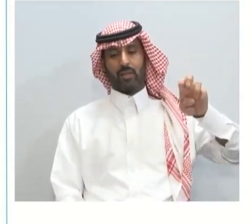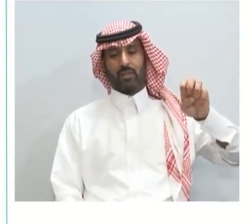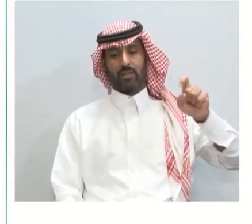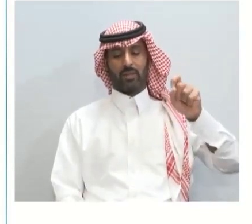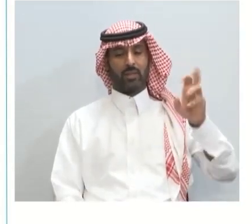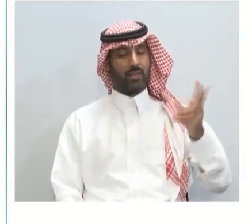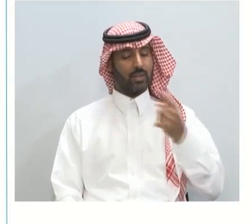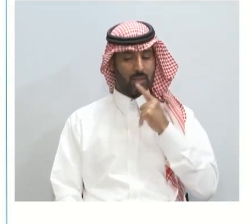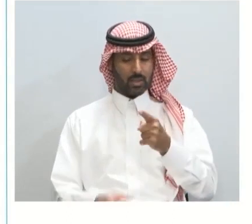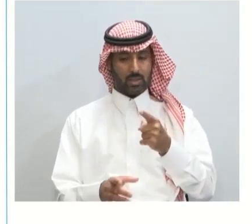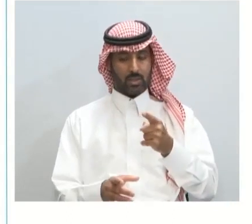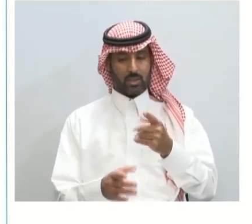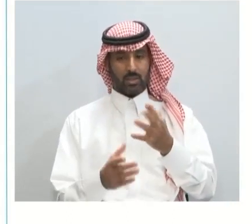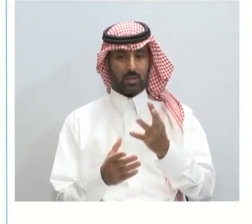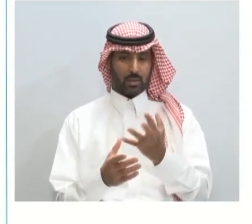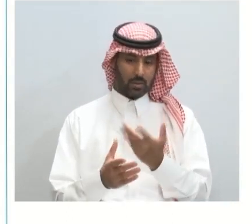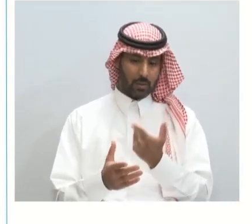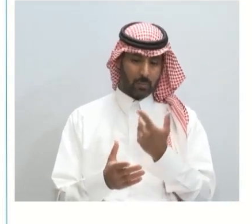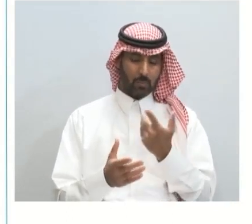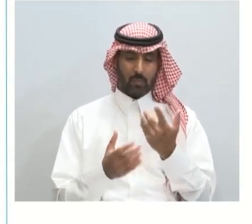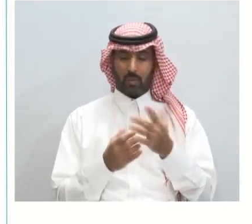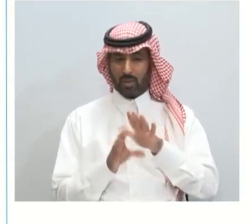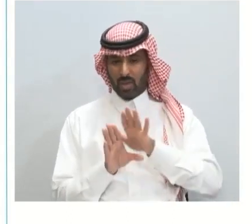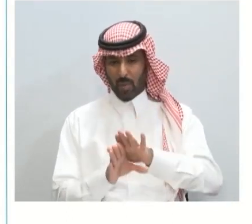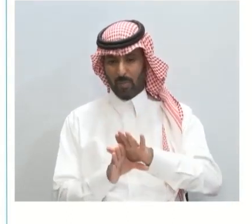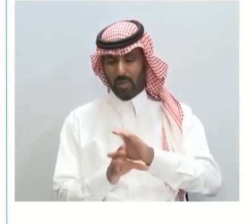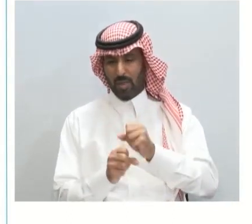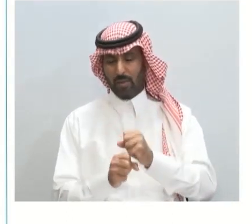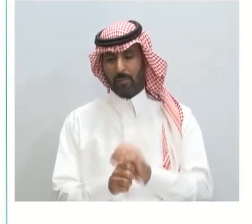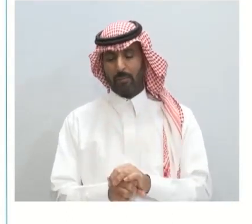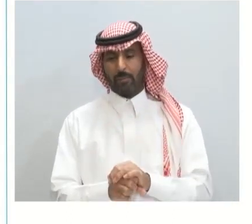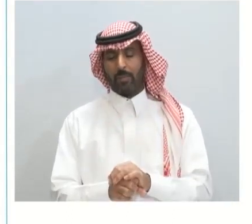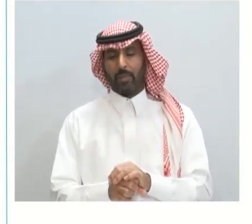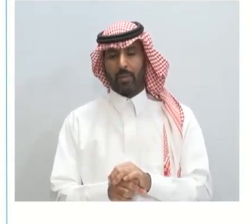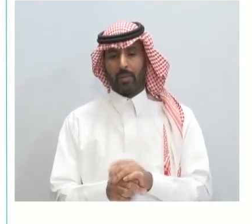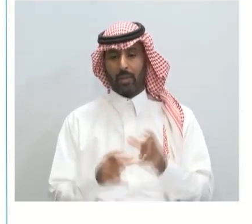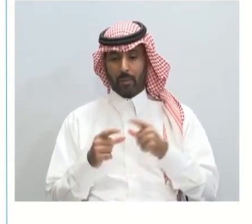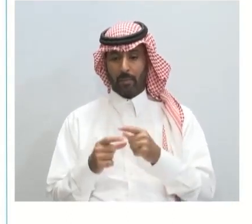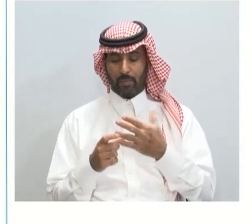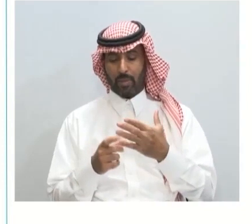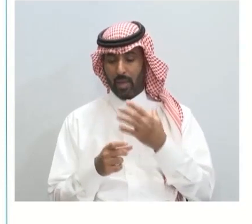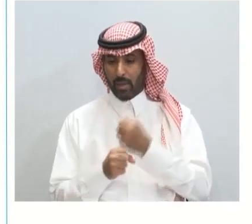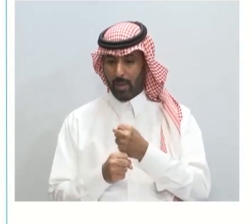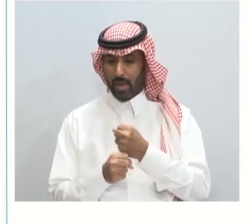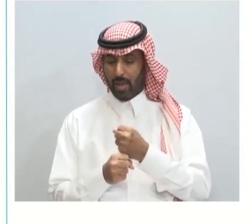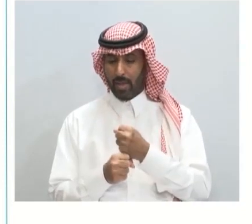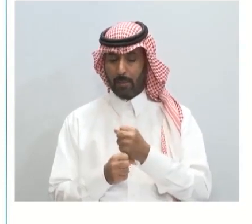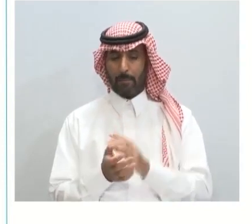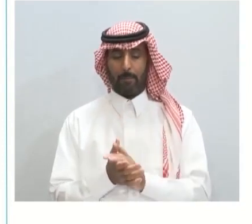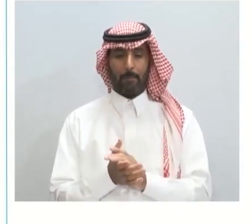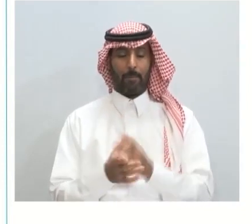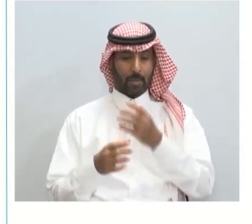Yes, describe something that can be prevented, can be prevented. Predictable,